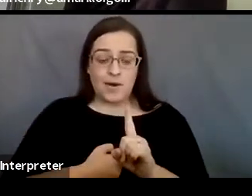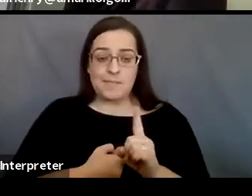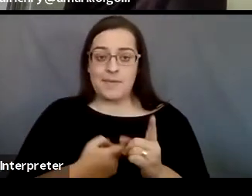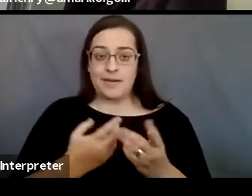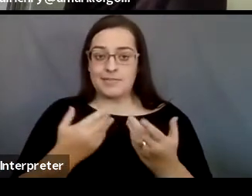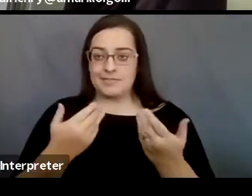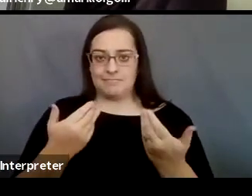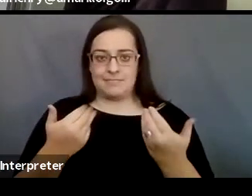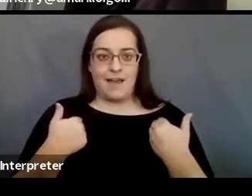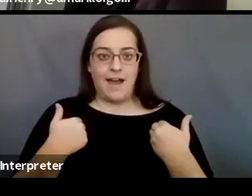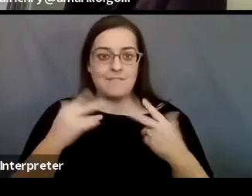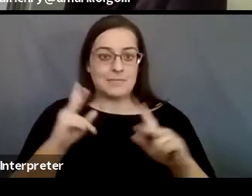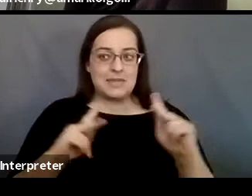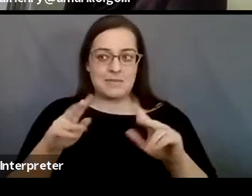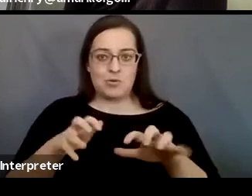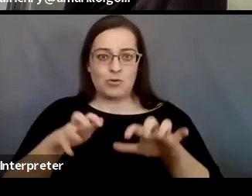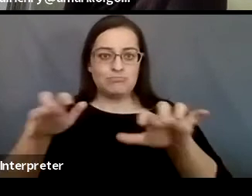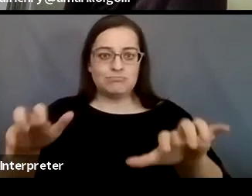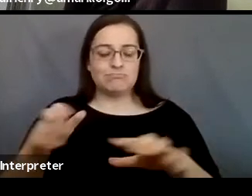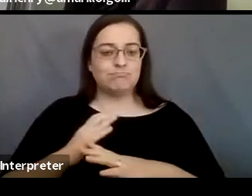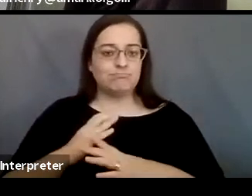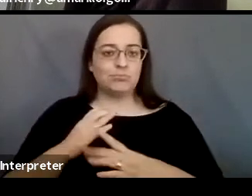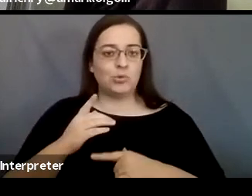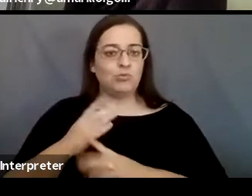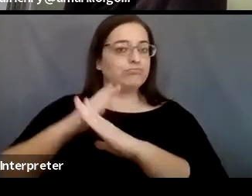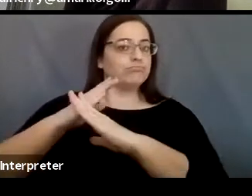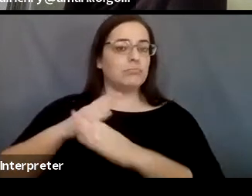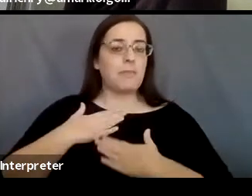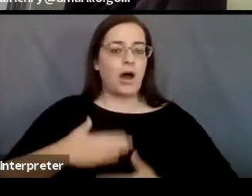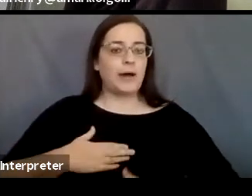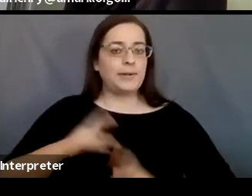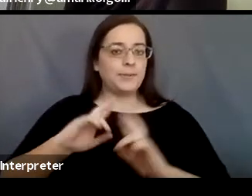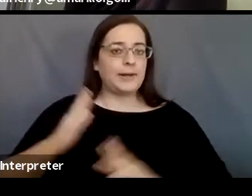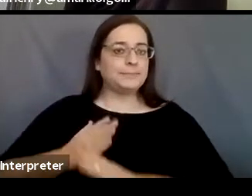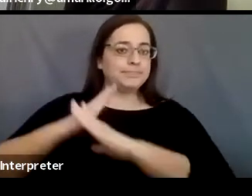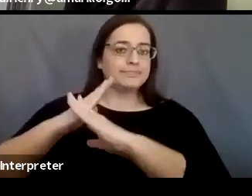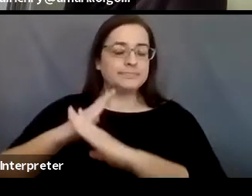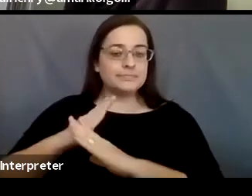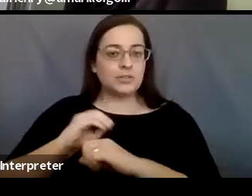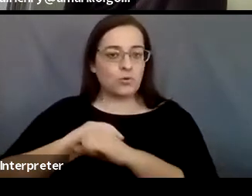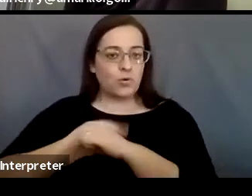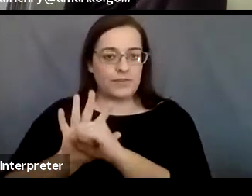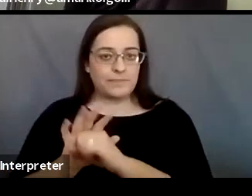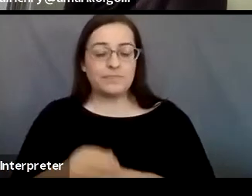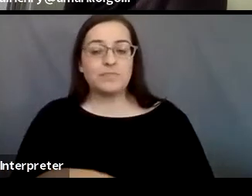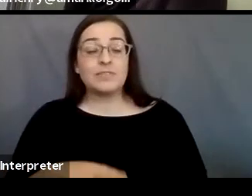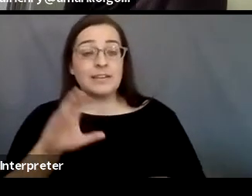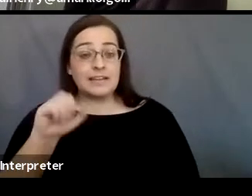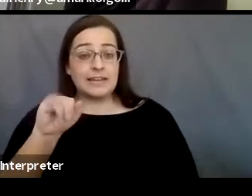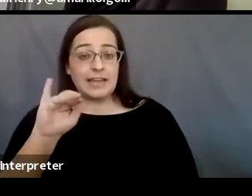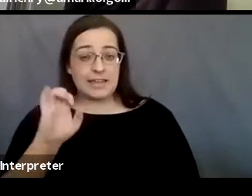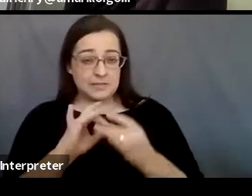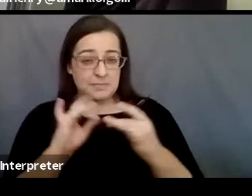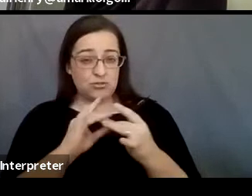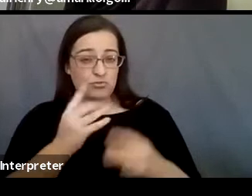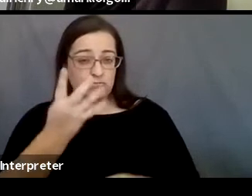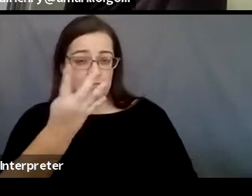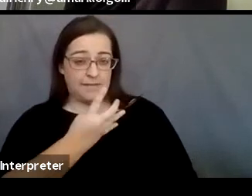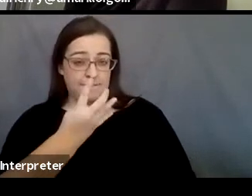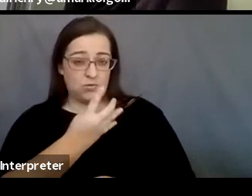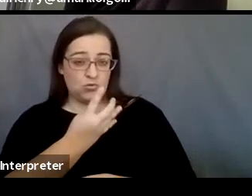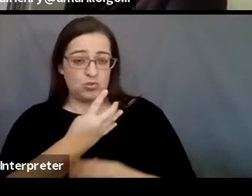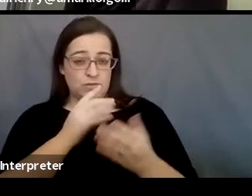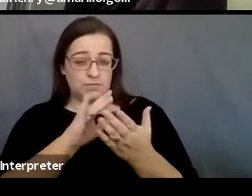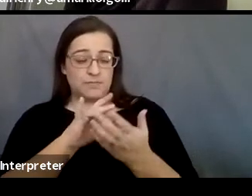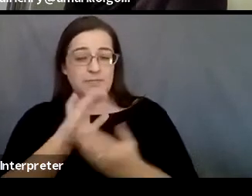population of people immune to COVID-19 from this vaccine. Now, as Casie also mentioned about this infusion center. So the drug we're talking about